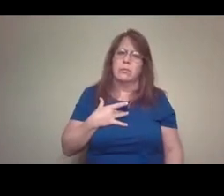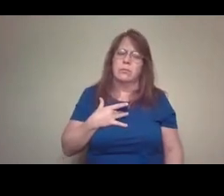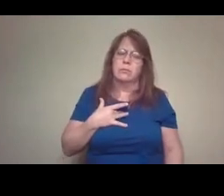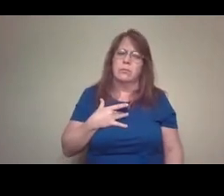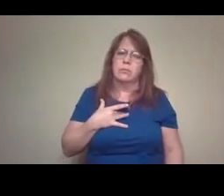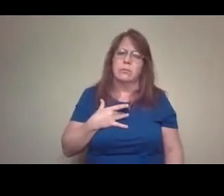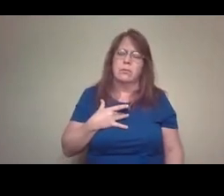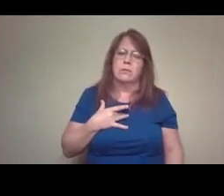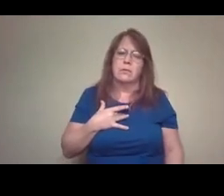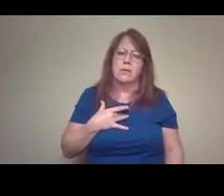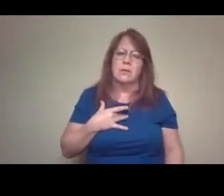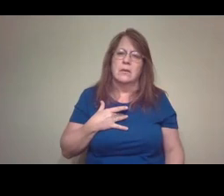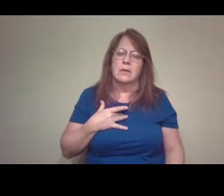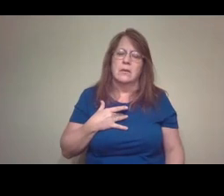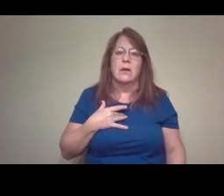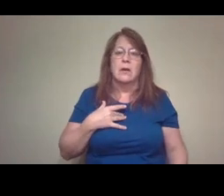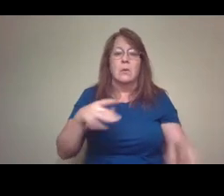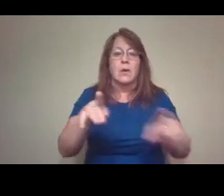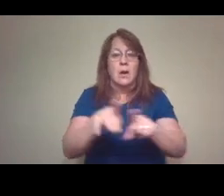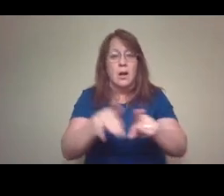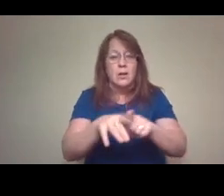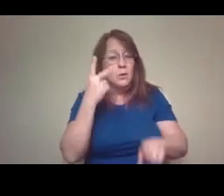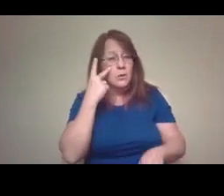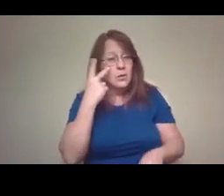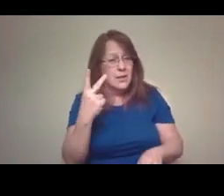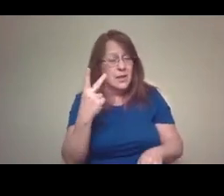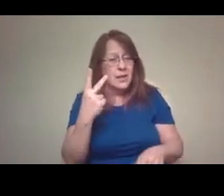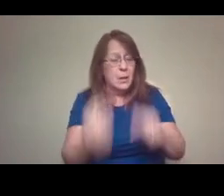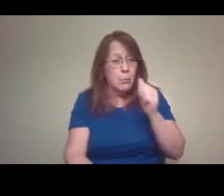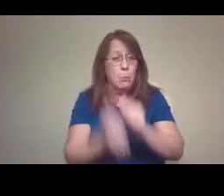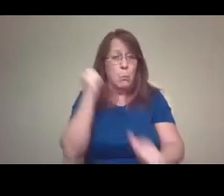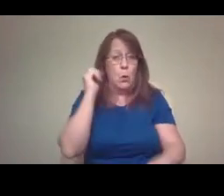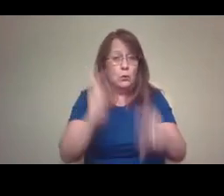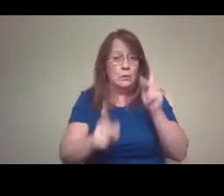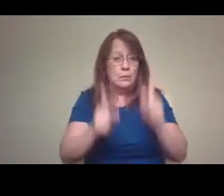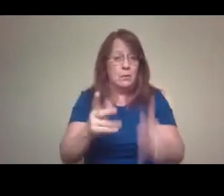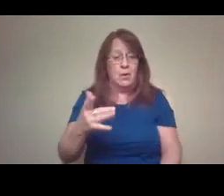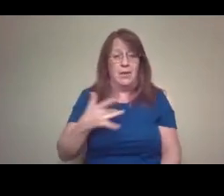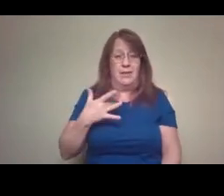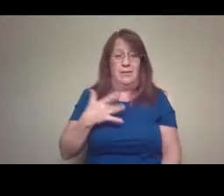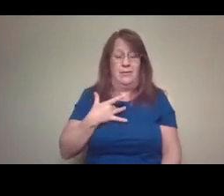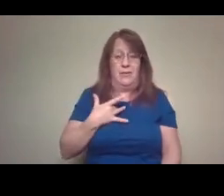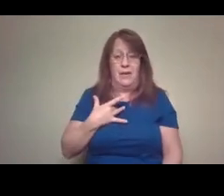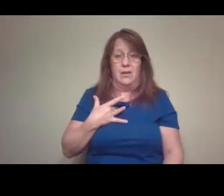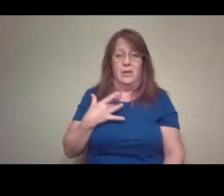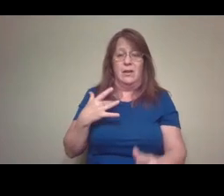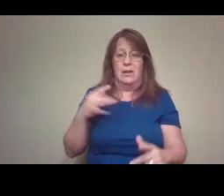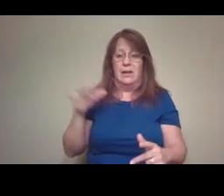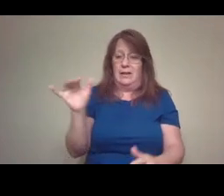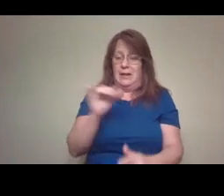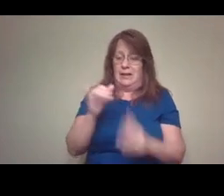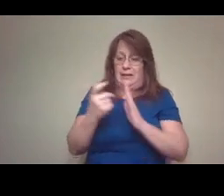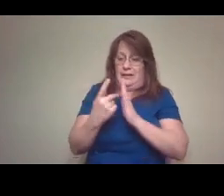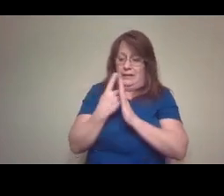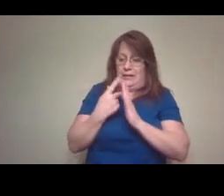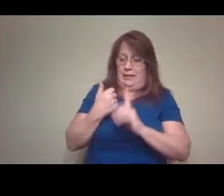other side, you can also see, again, that the majority of people who feel suicidal do not die by suicide. So there's a lot that we can learn